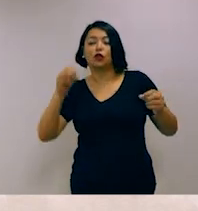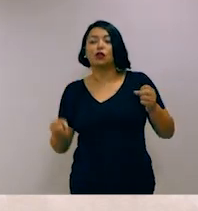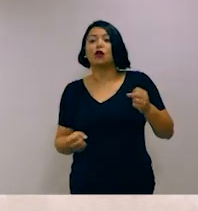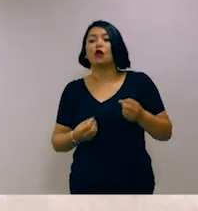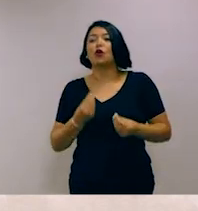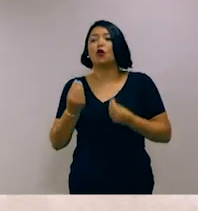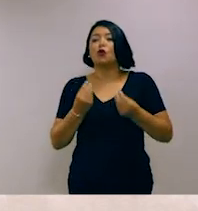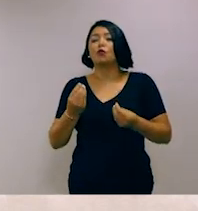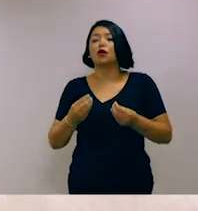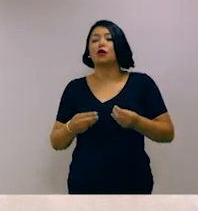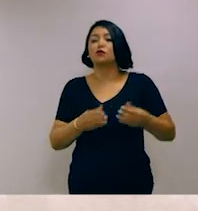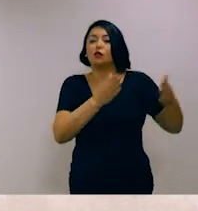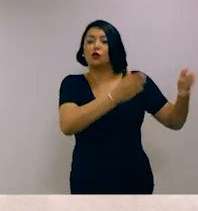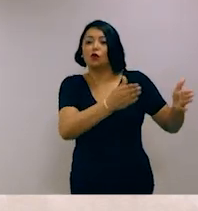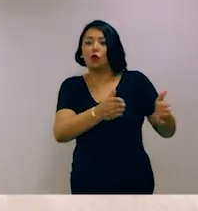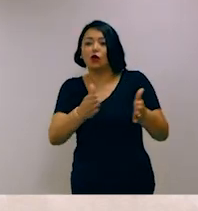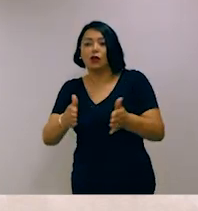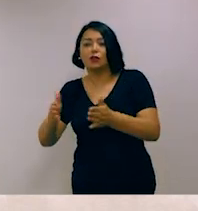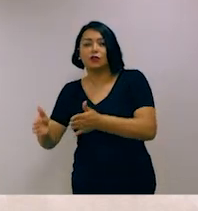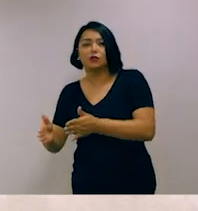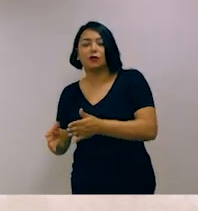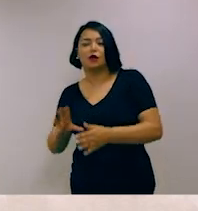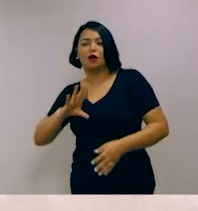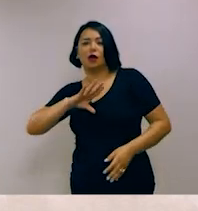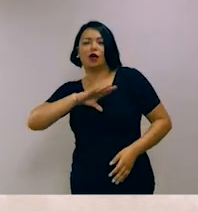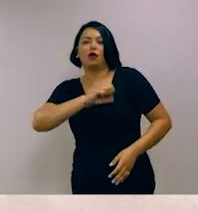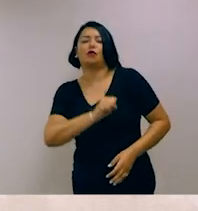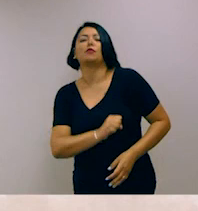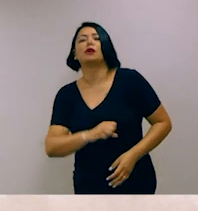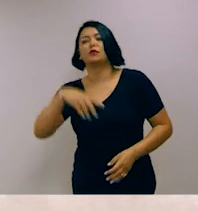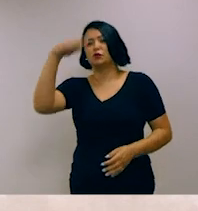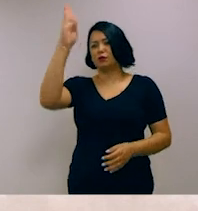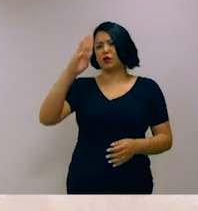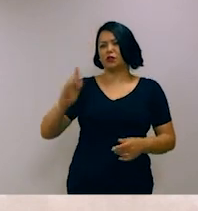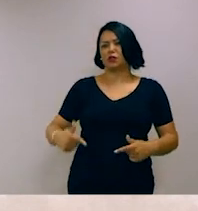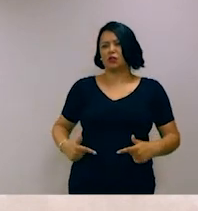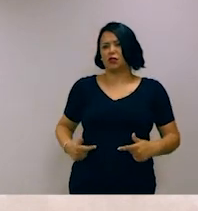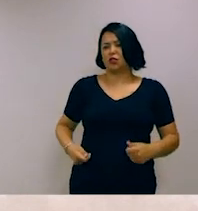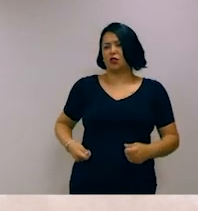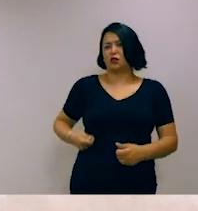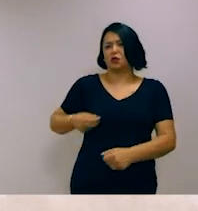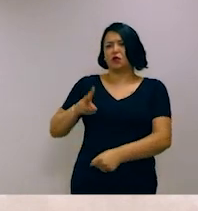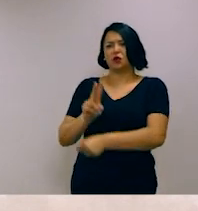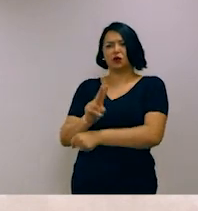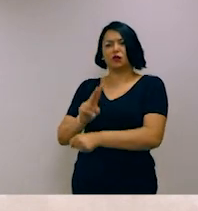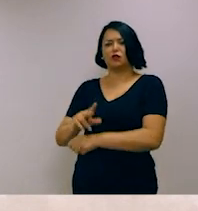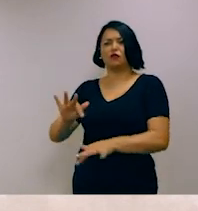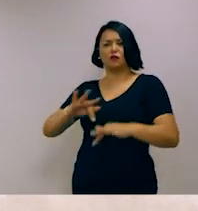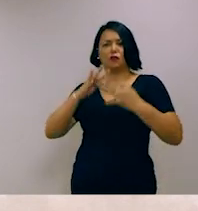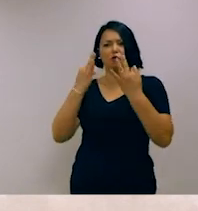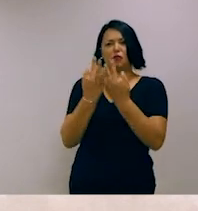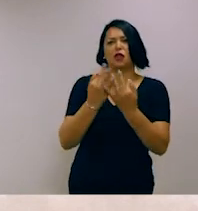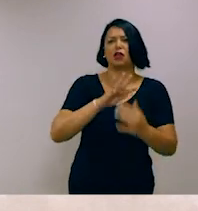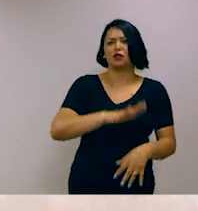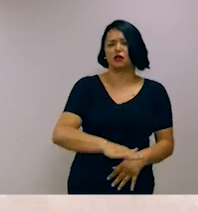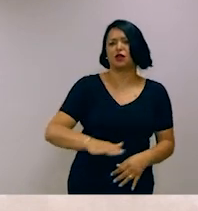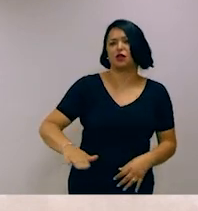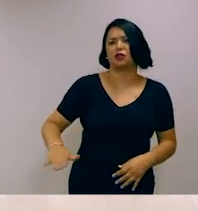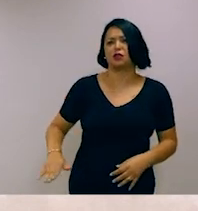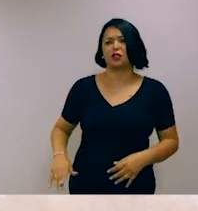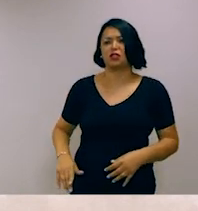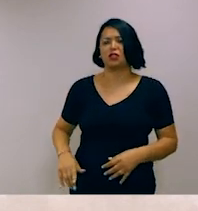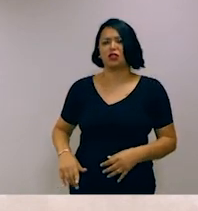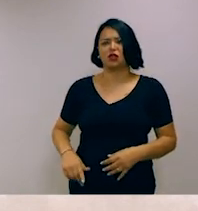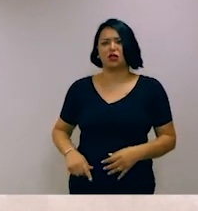tweets and how they were classified by our solution. So we love Brazil, we love the family, and we